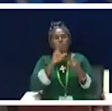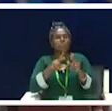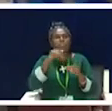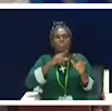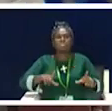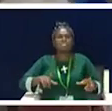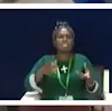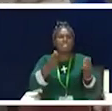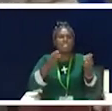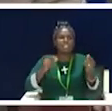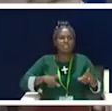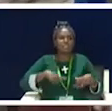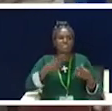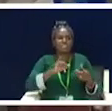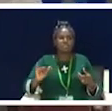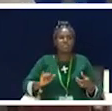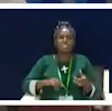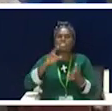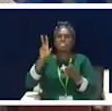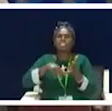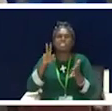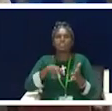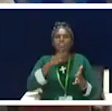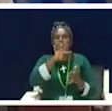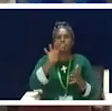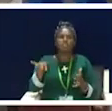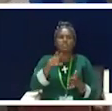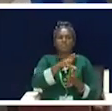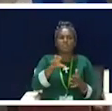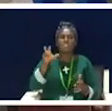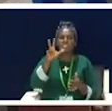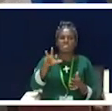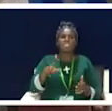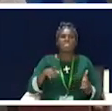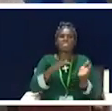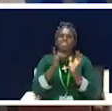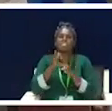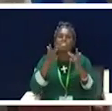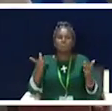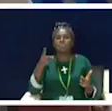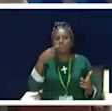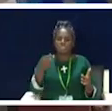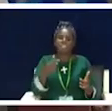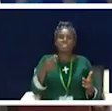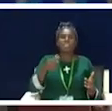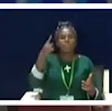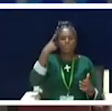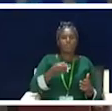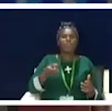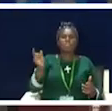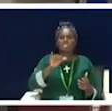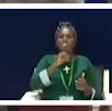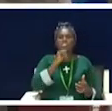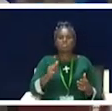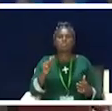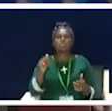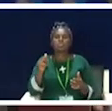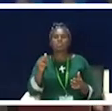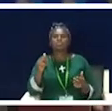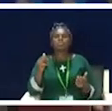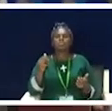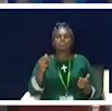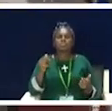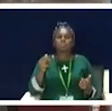Psalm 44, verse 3. The Bible says, for they did not gain possession of the land by their own